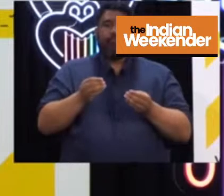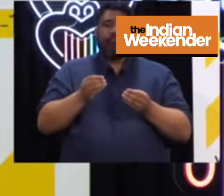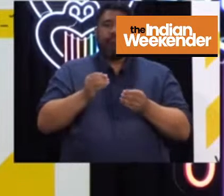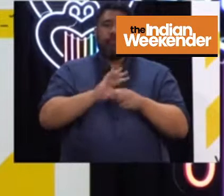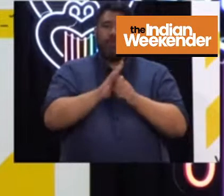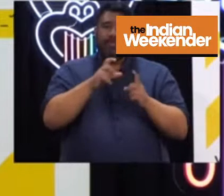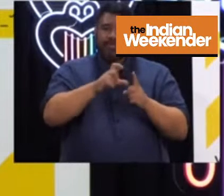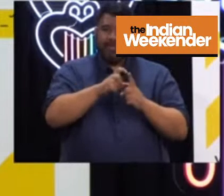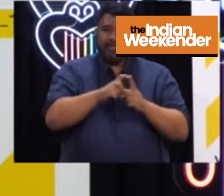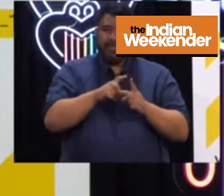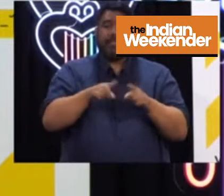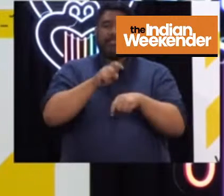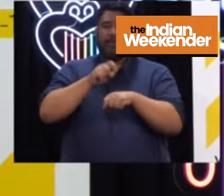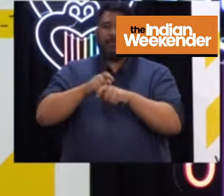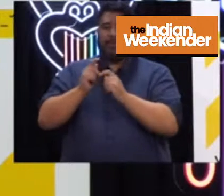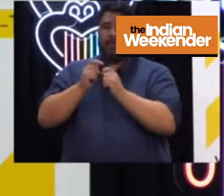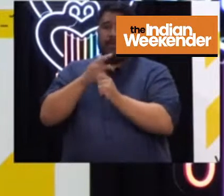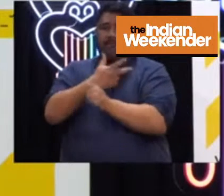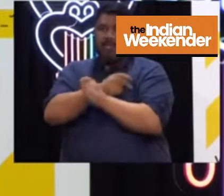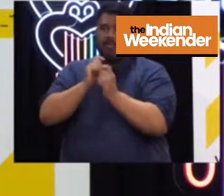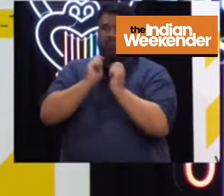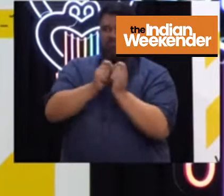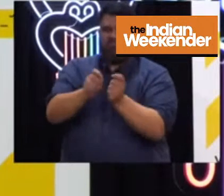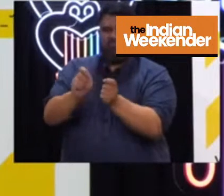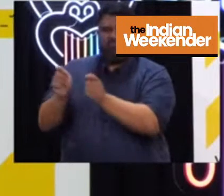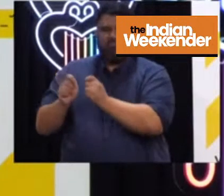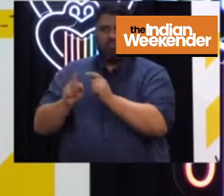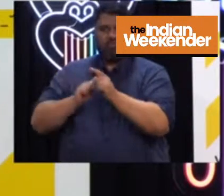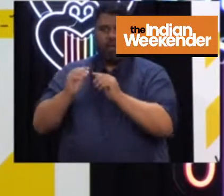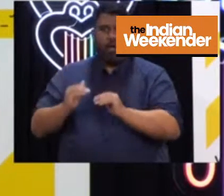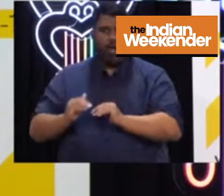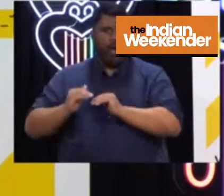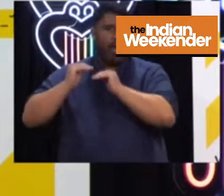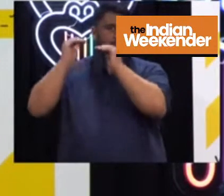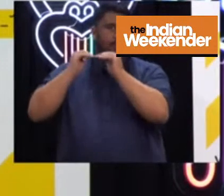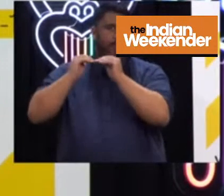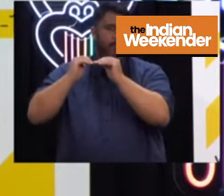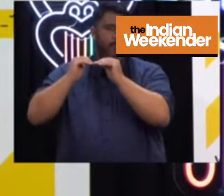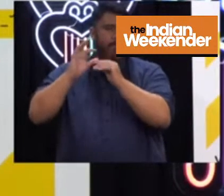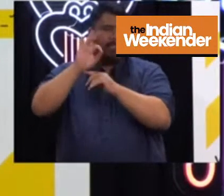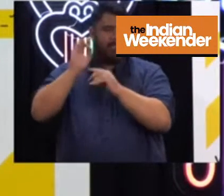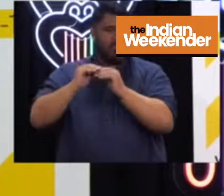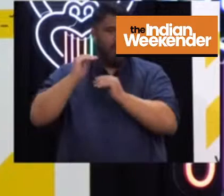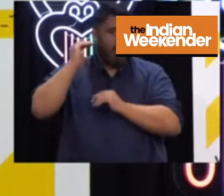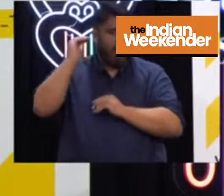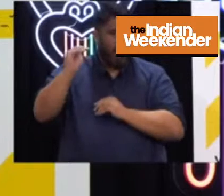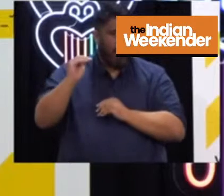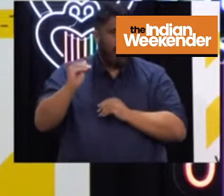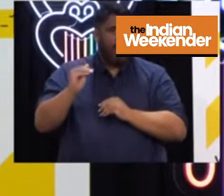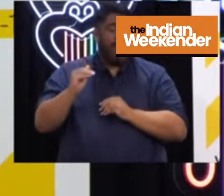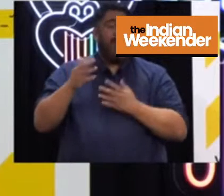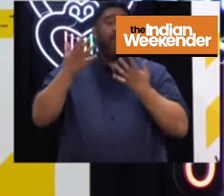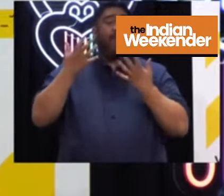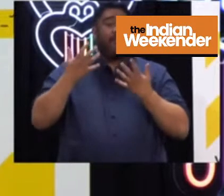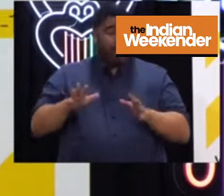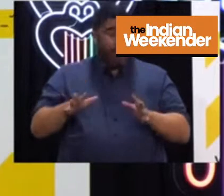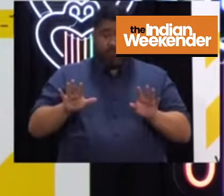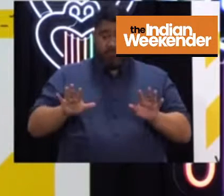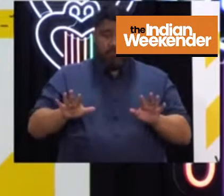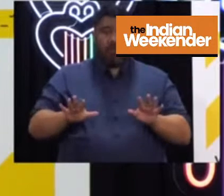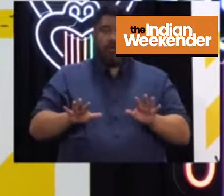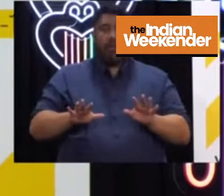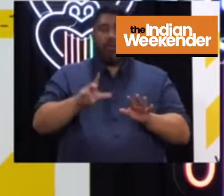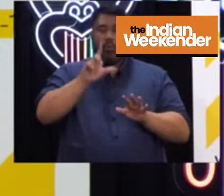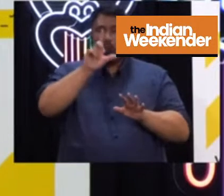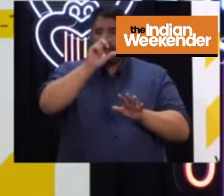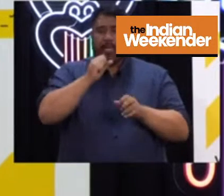next stage, of course, is continuing to vaccinate and get the highest rates possible. Then we're able to determine from there what we couple